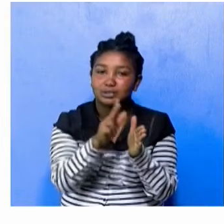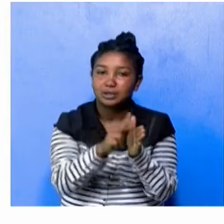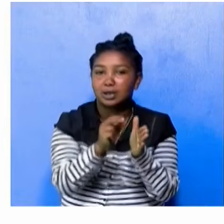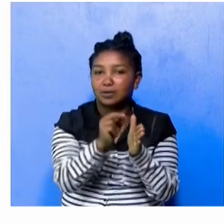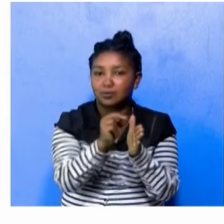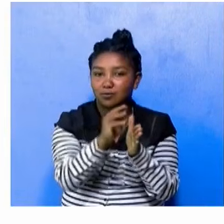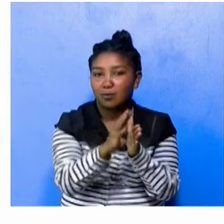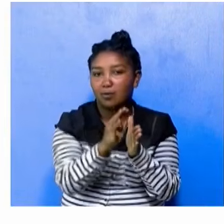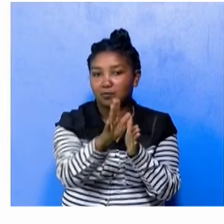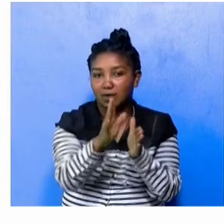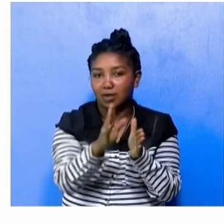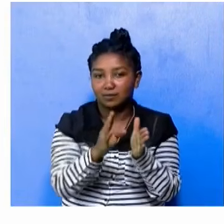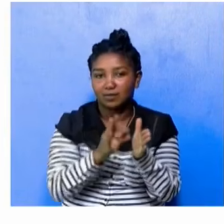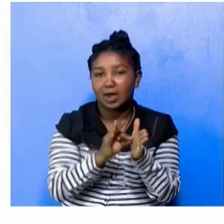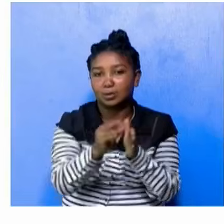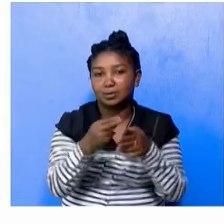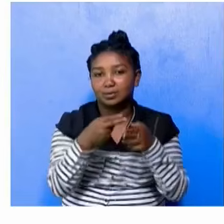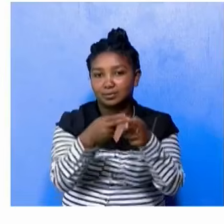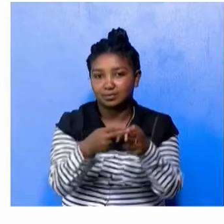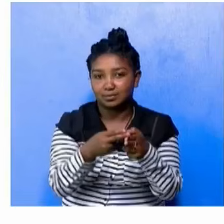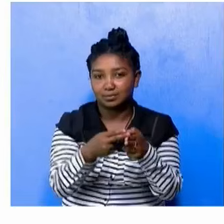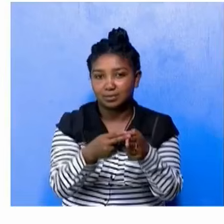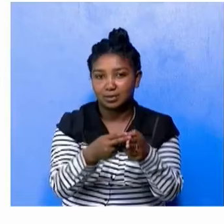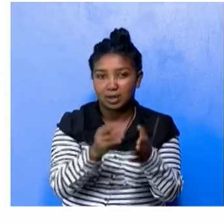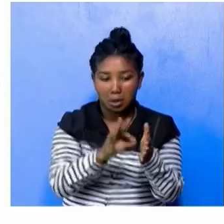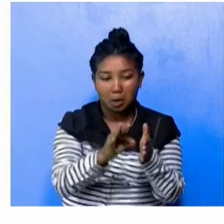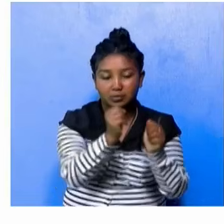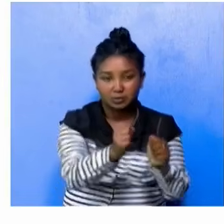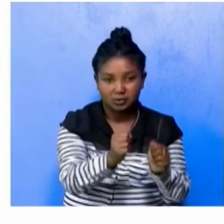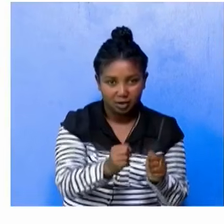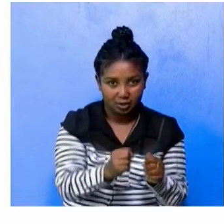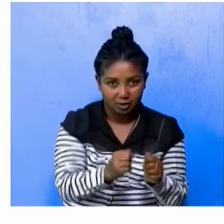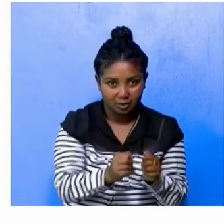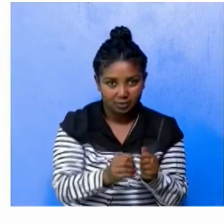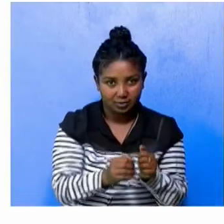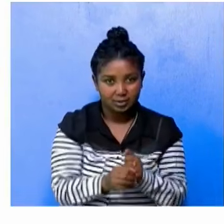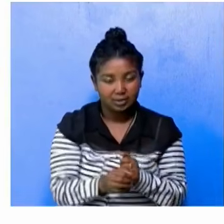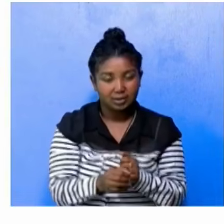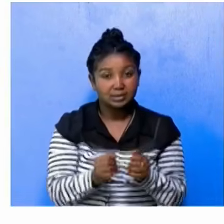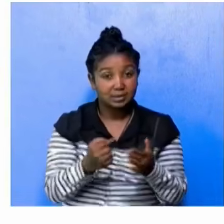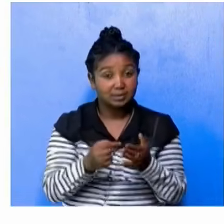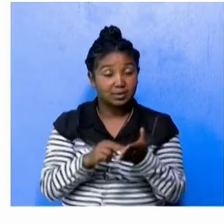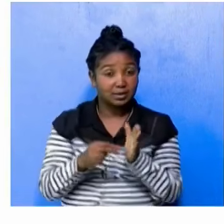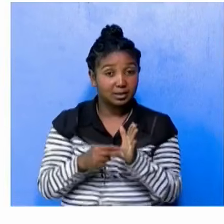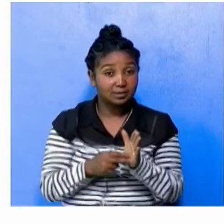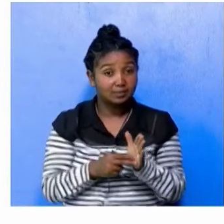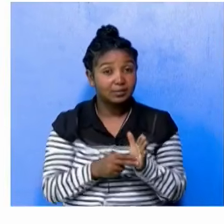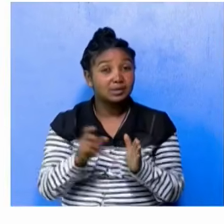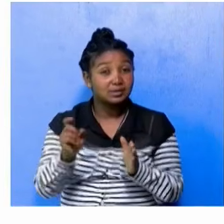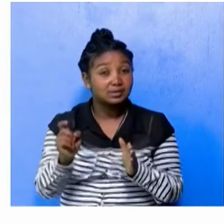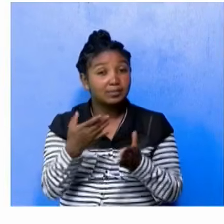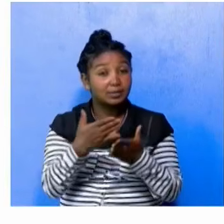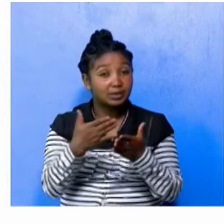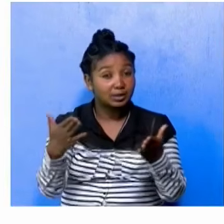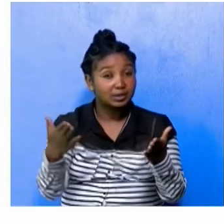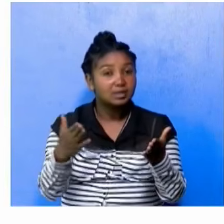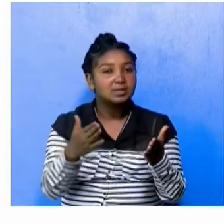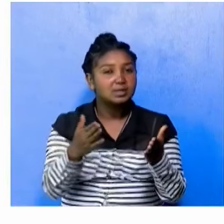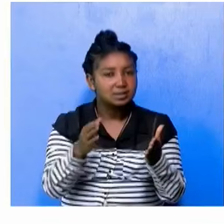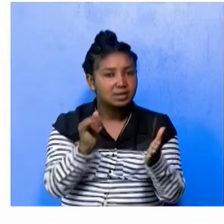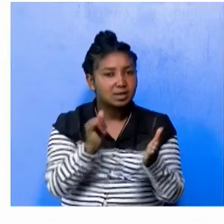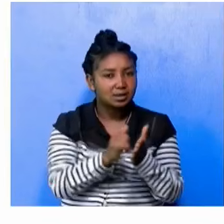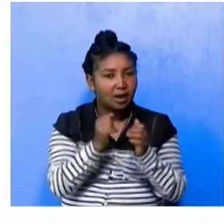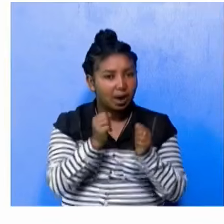Countable. Able means it can be counted, okay? So this means something that can be